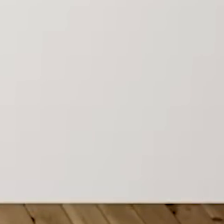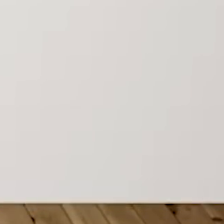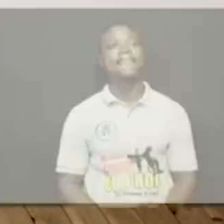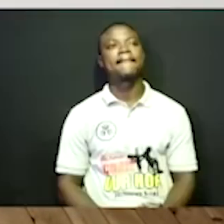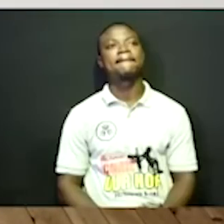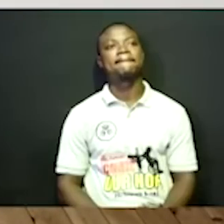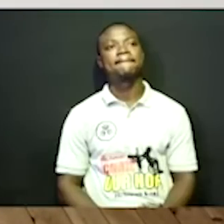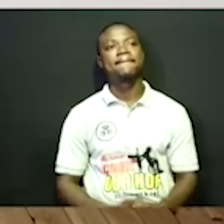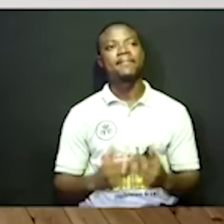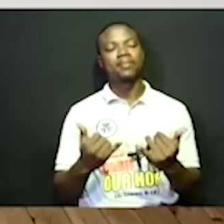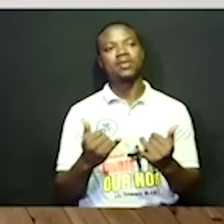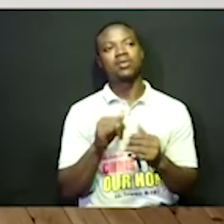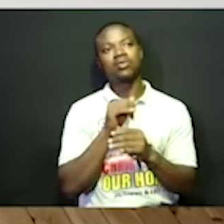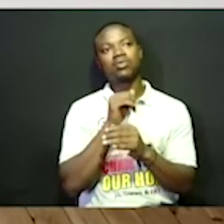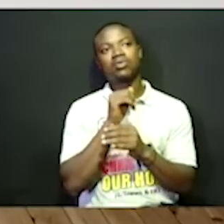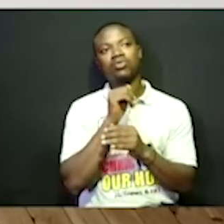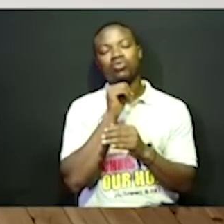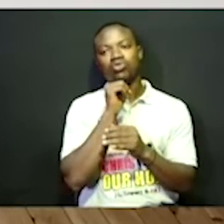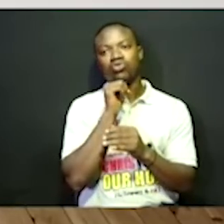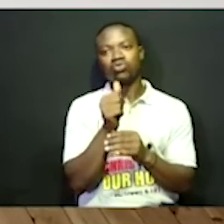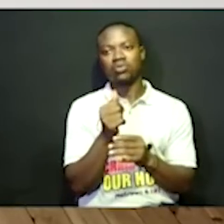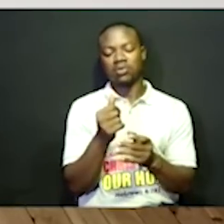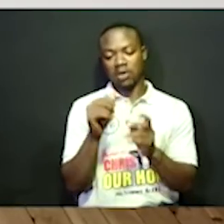convictions for the sake of popularity.